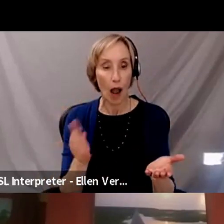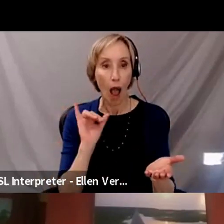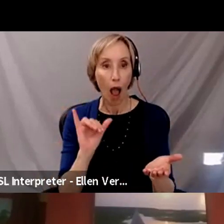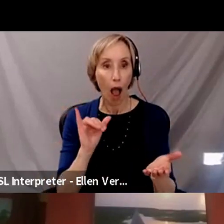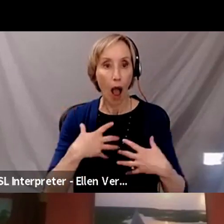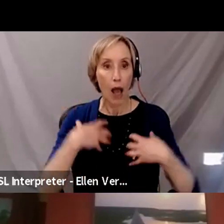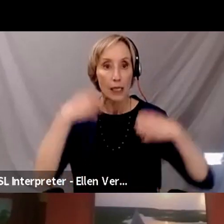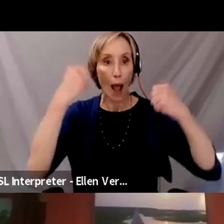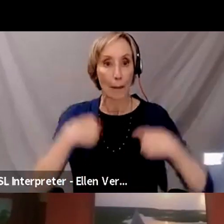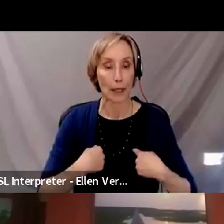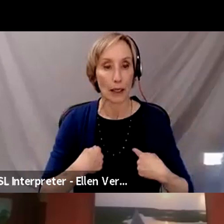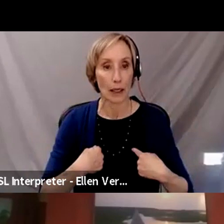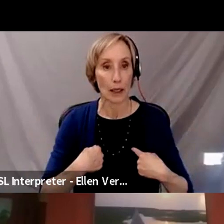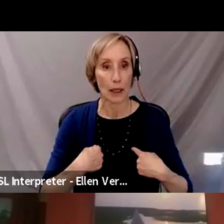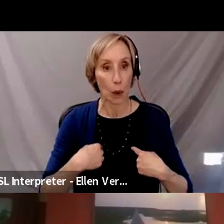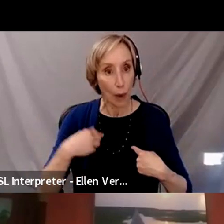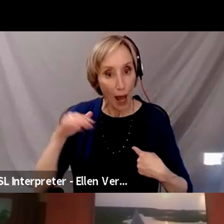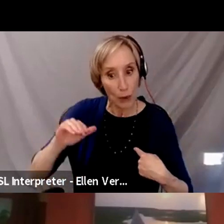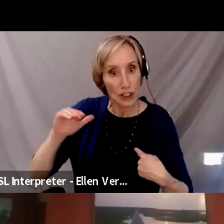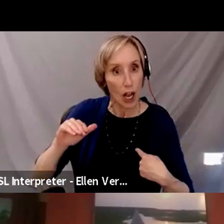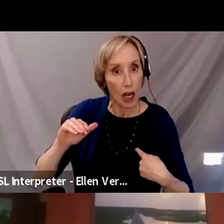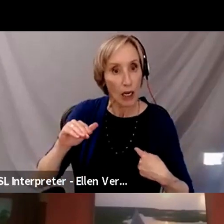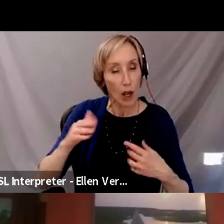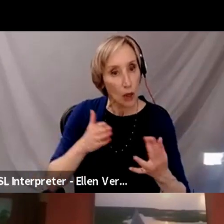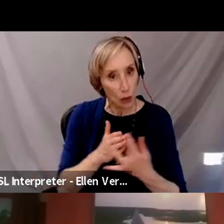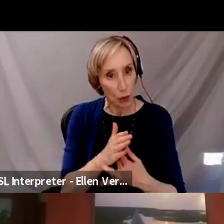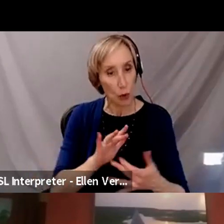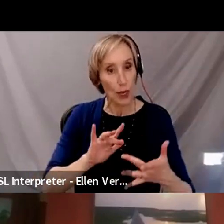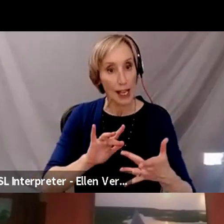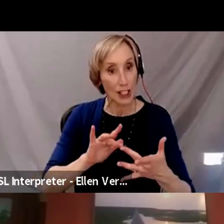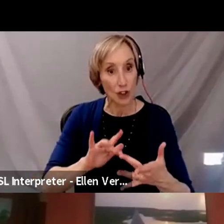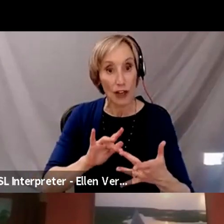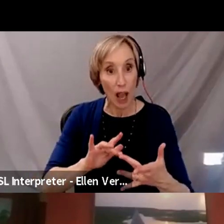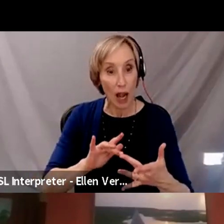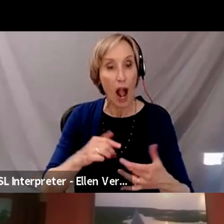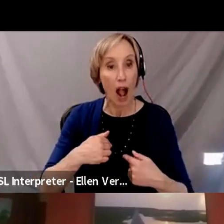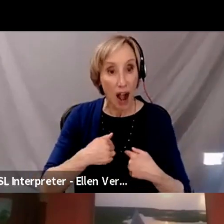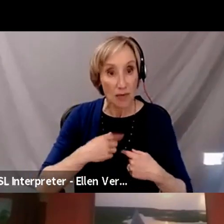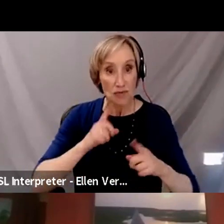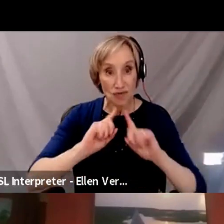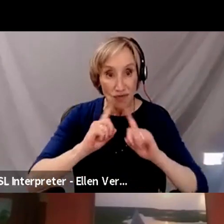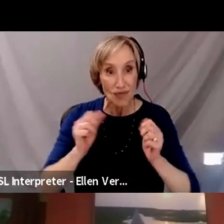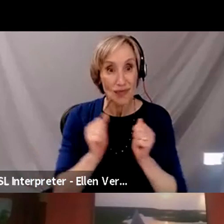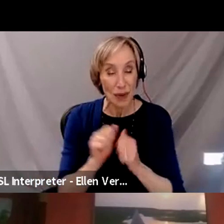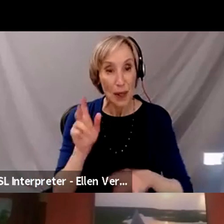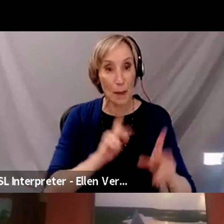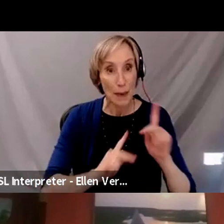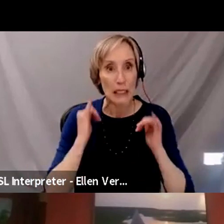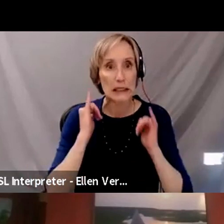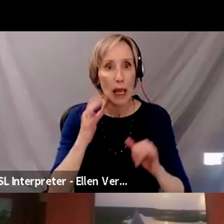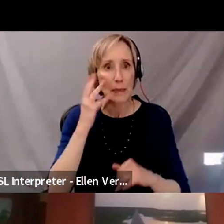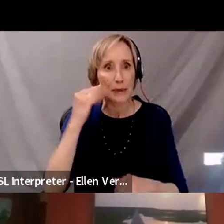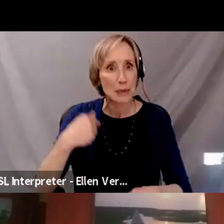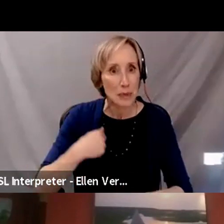group of internet users. And I was having dialogue with other people who are having my experience